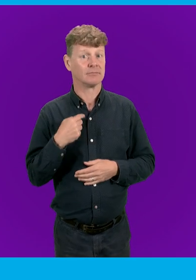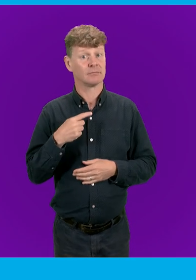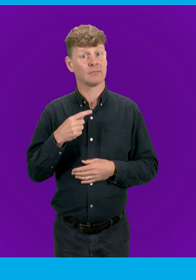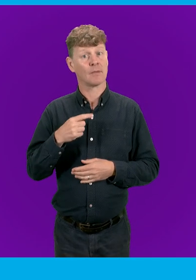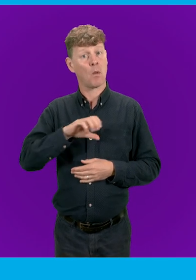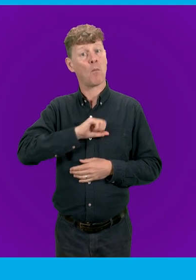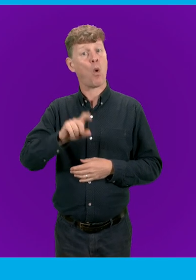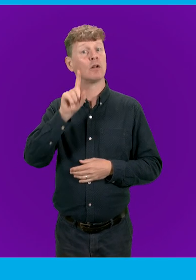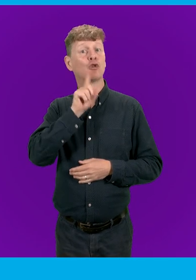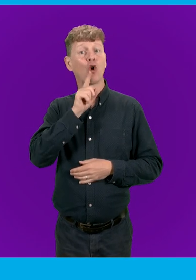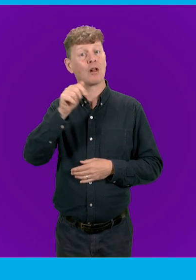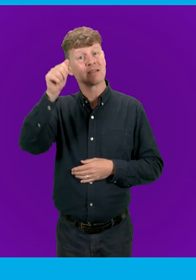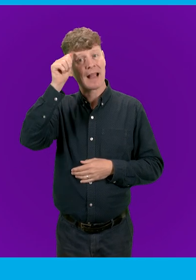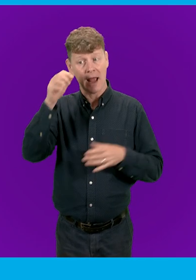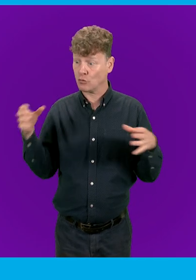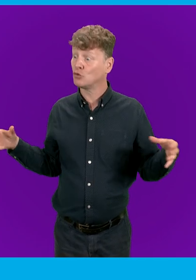about how